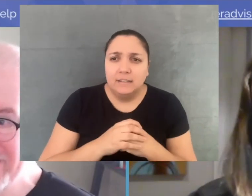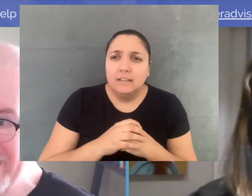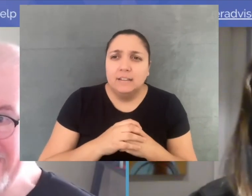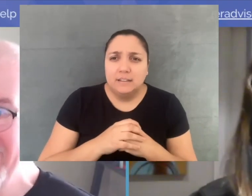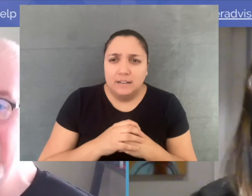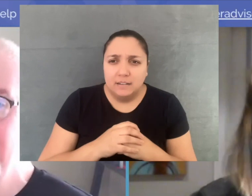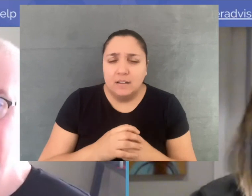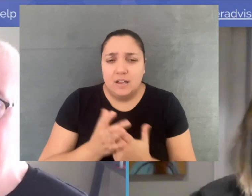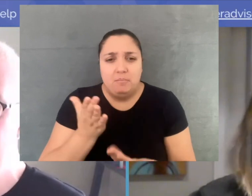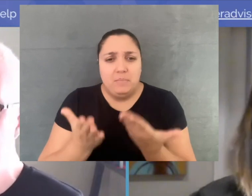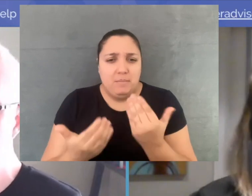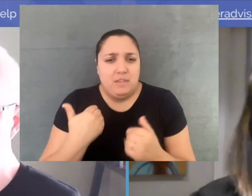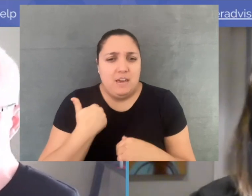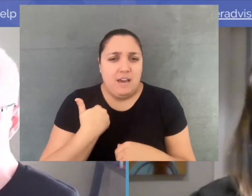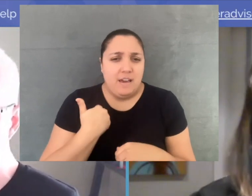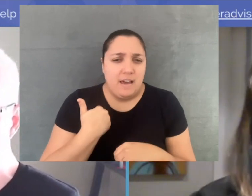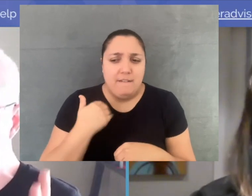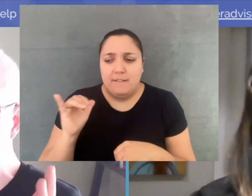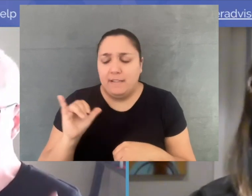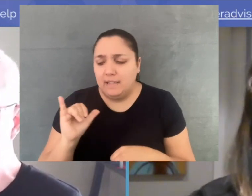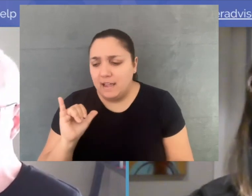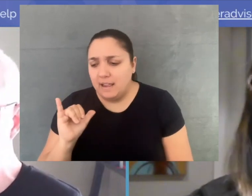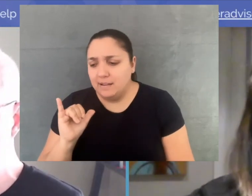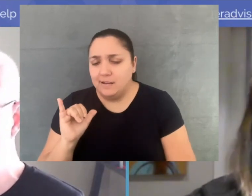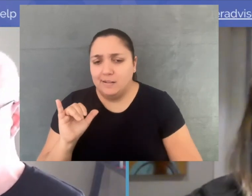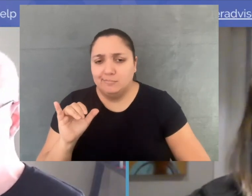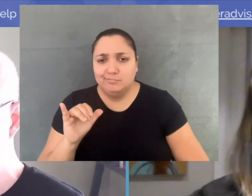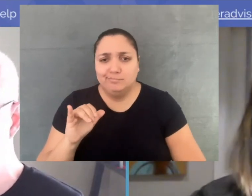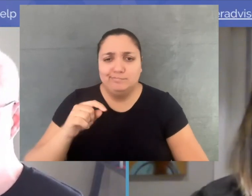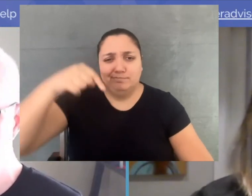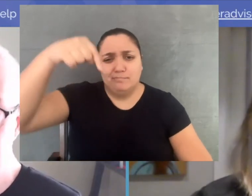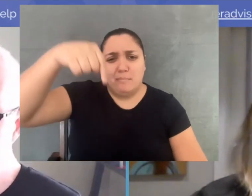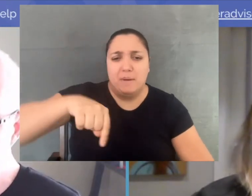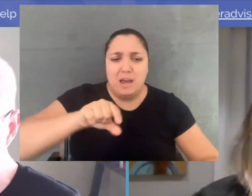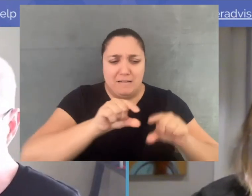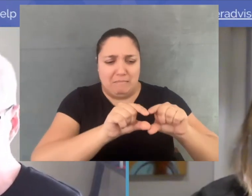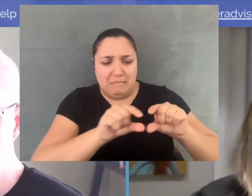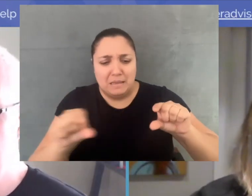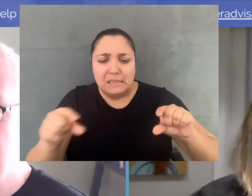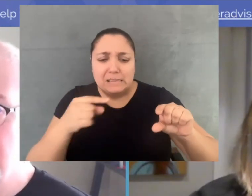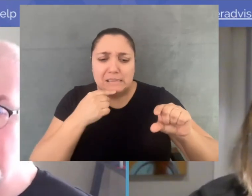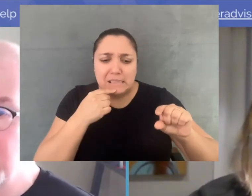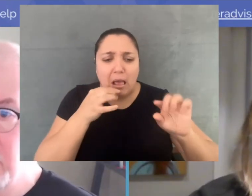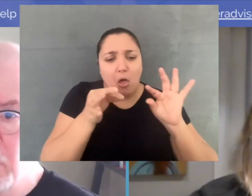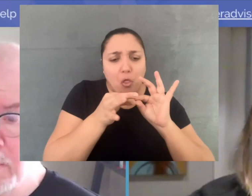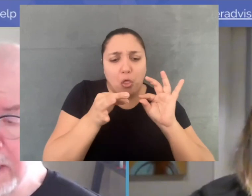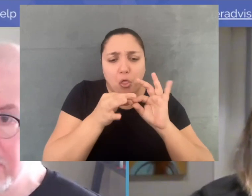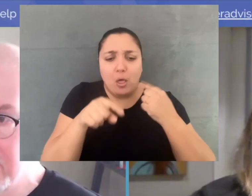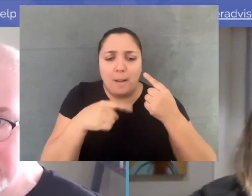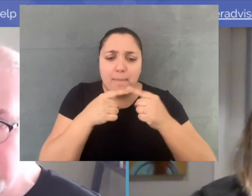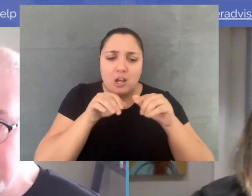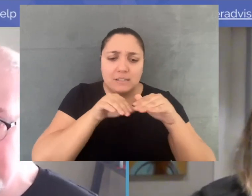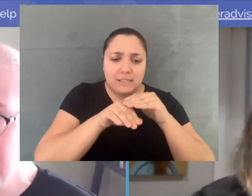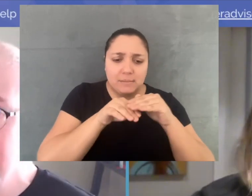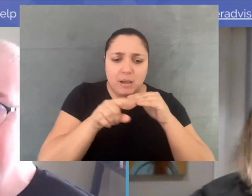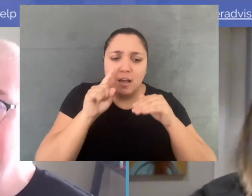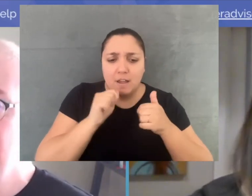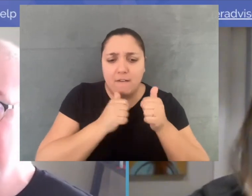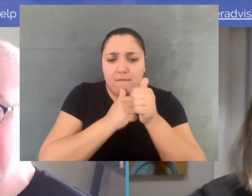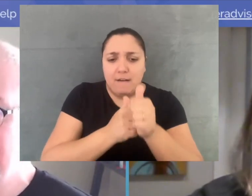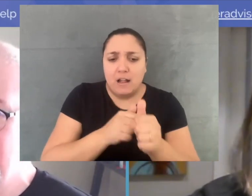older design, that maybe they'll have like in the footer, a note about